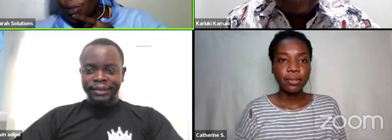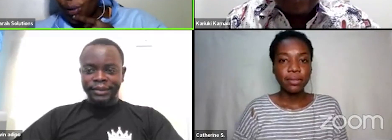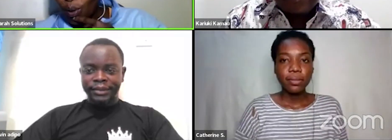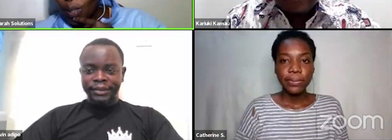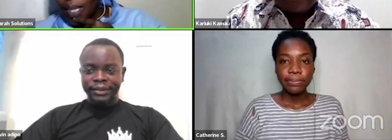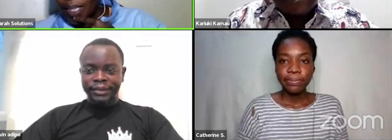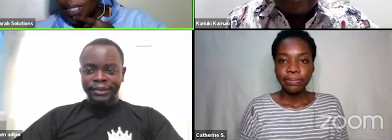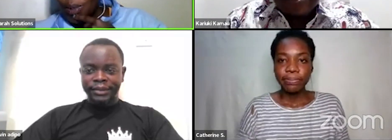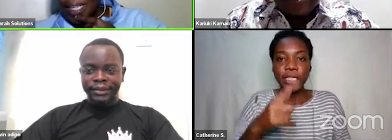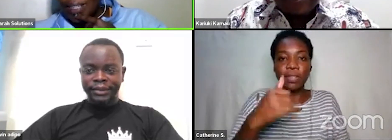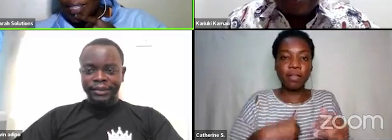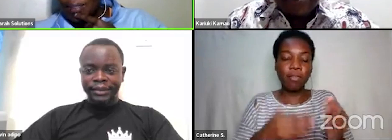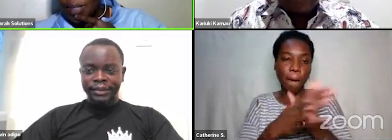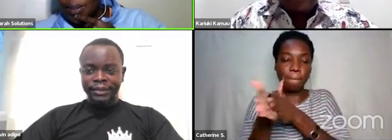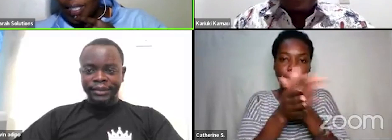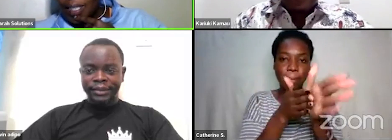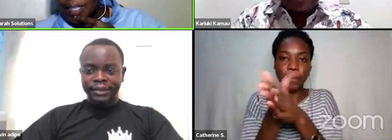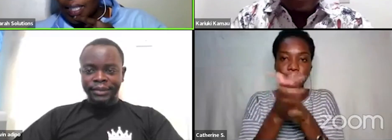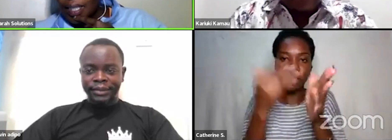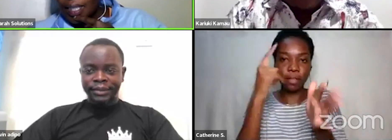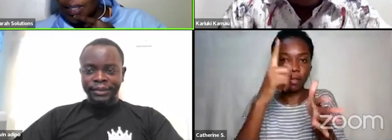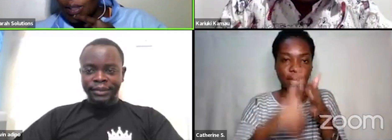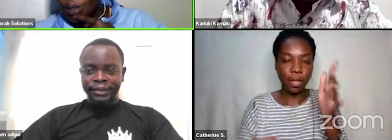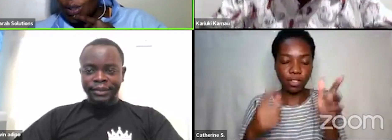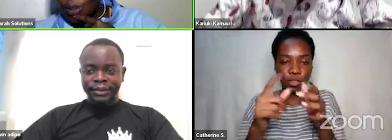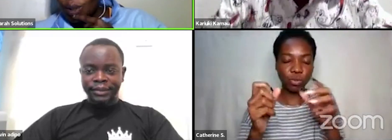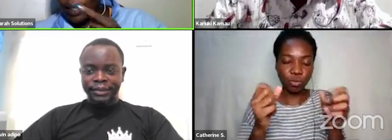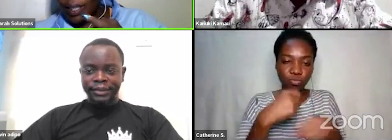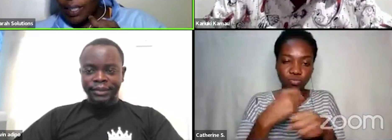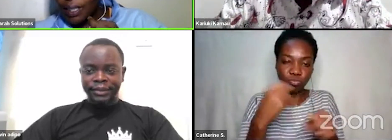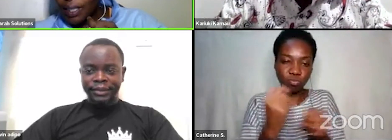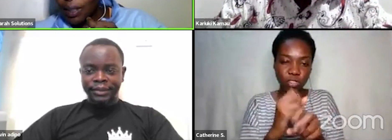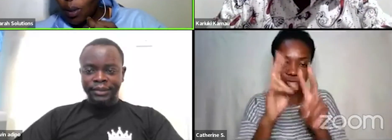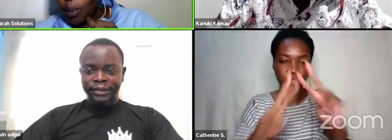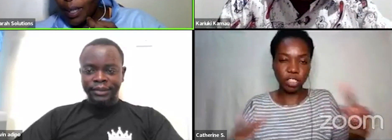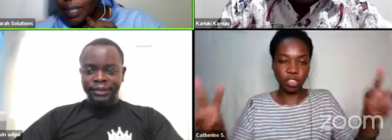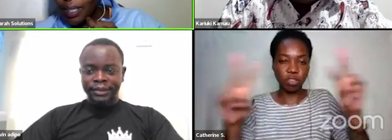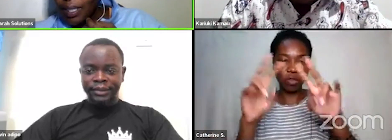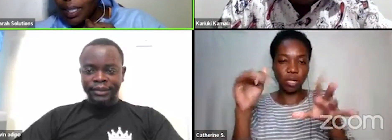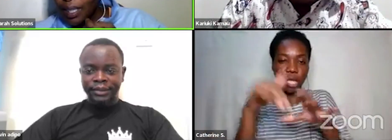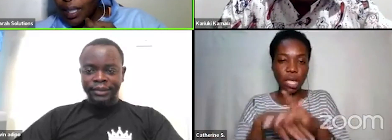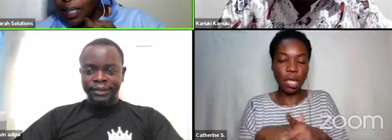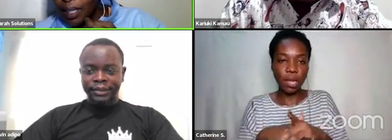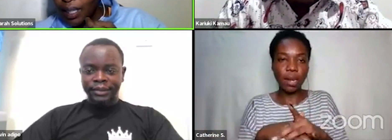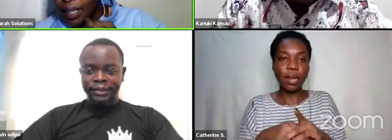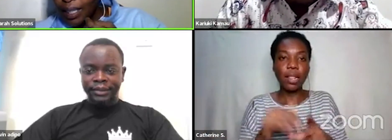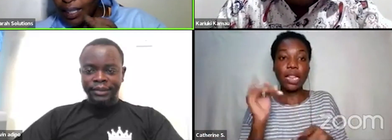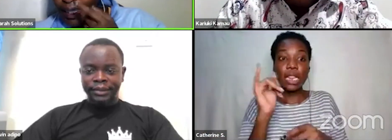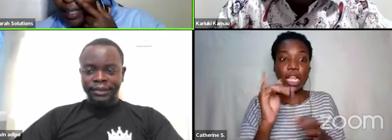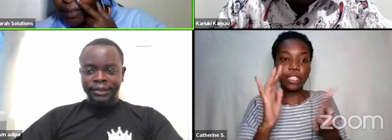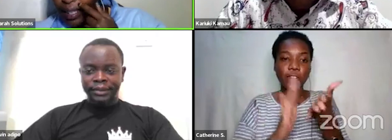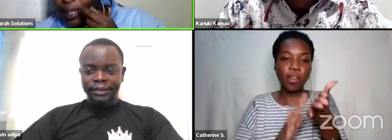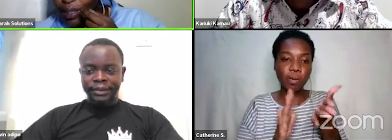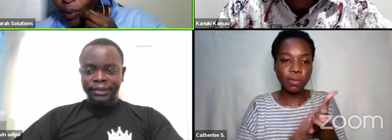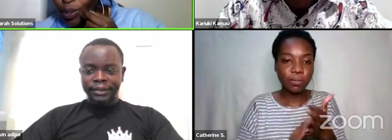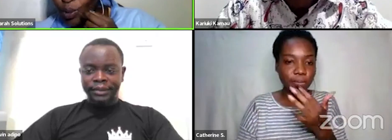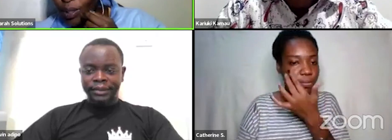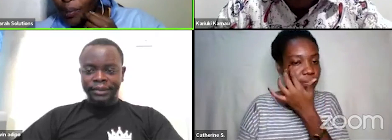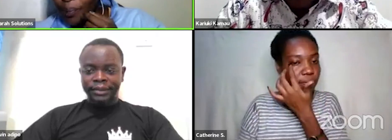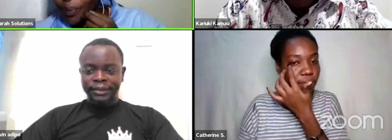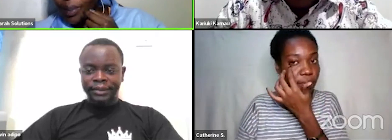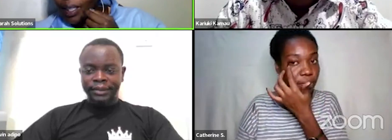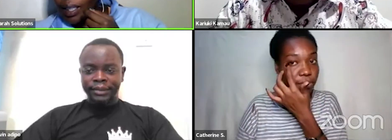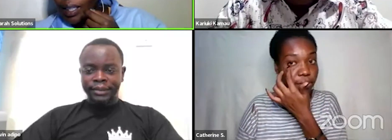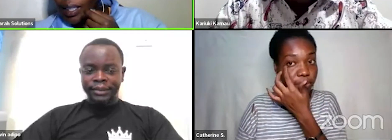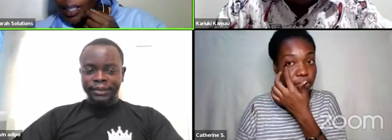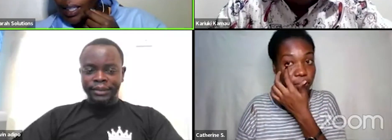a passion for that you can create value in? The solution, okay, that is a comment. I had seen a very nice